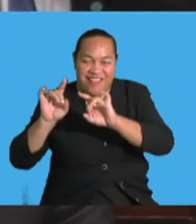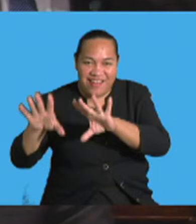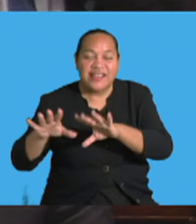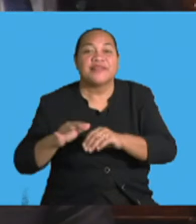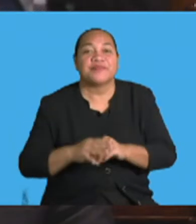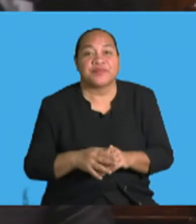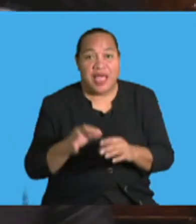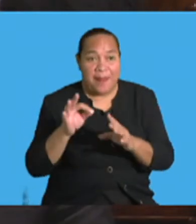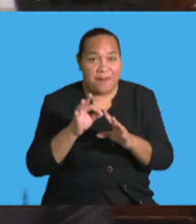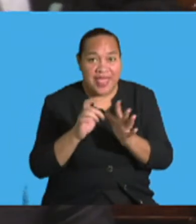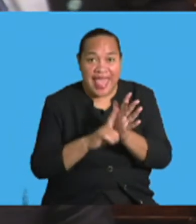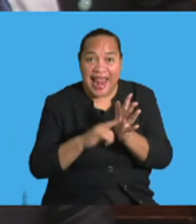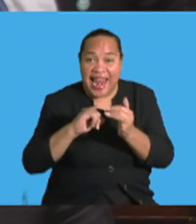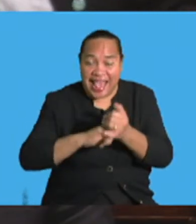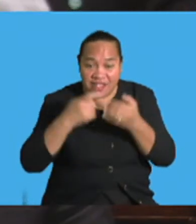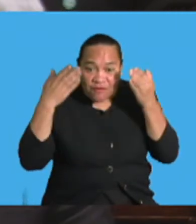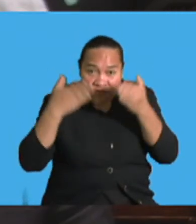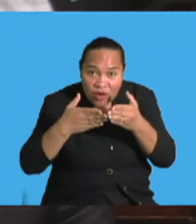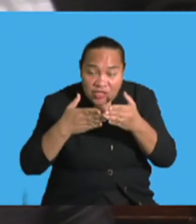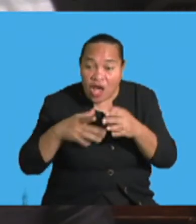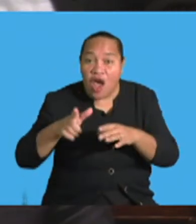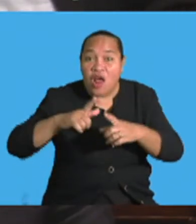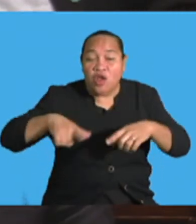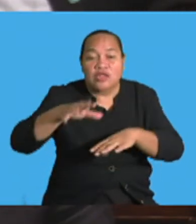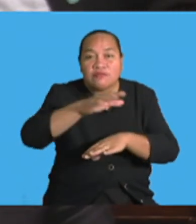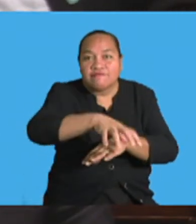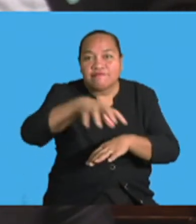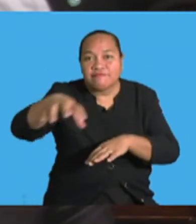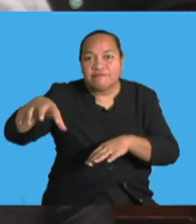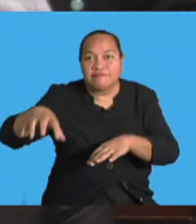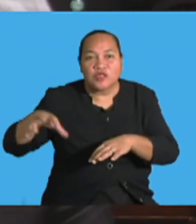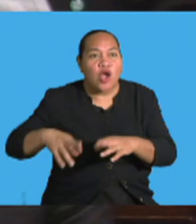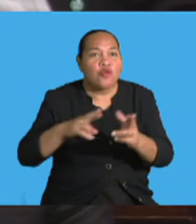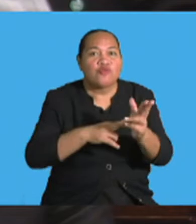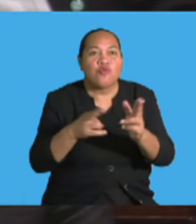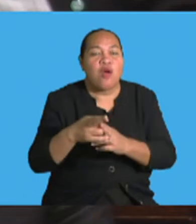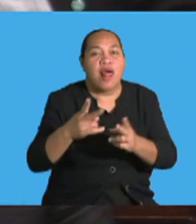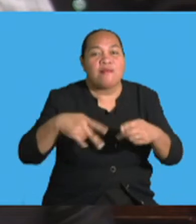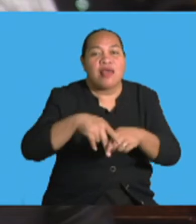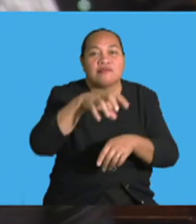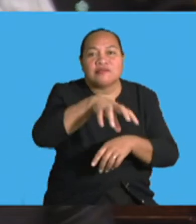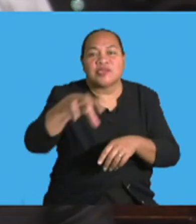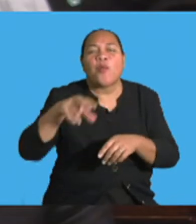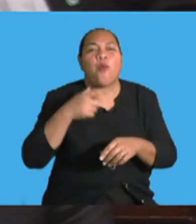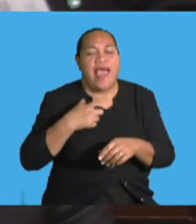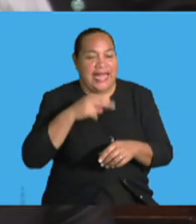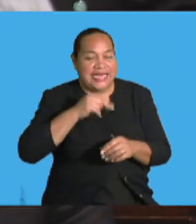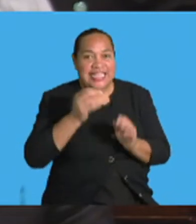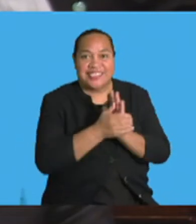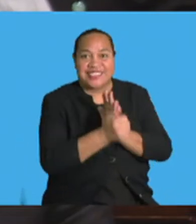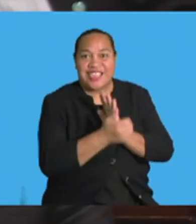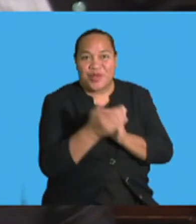the PLS focus on the locations in rural and regional Australia that require skills levels that are low